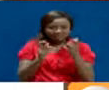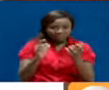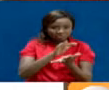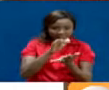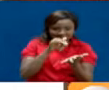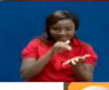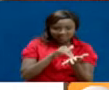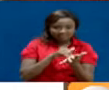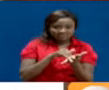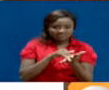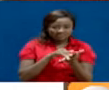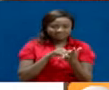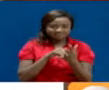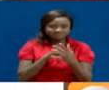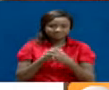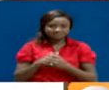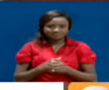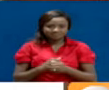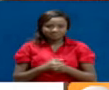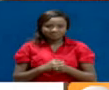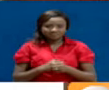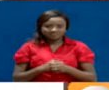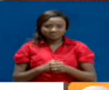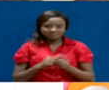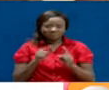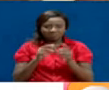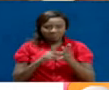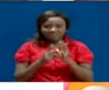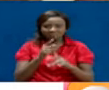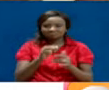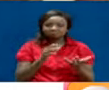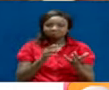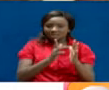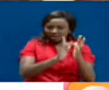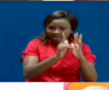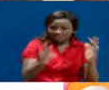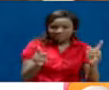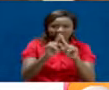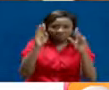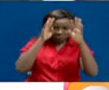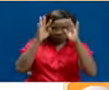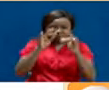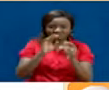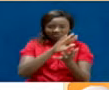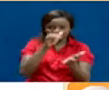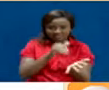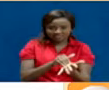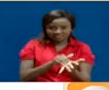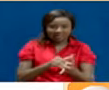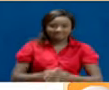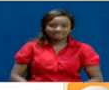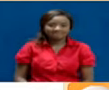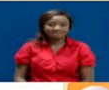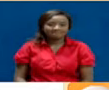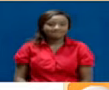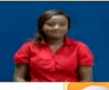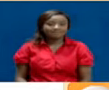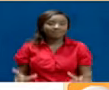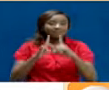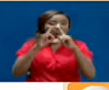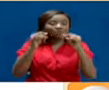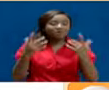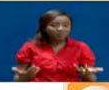it's going to be a library, research center, and innovation center. Her message for the new year